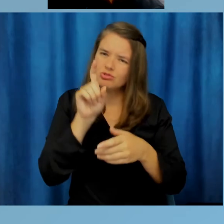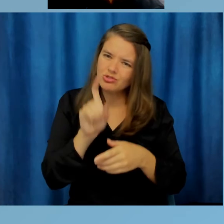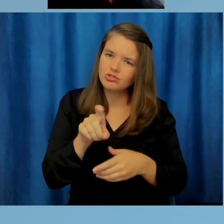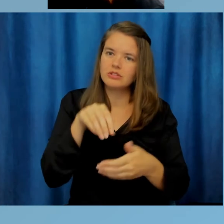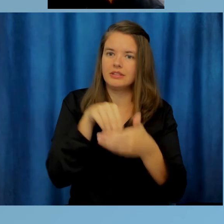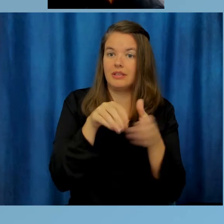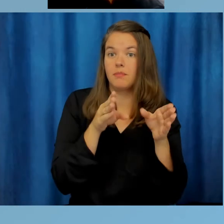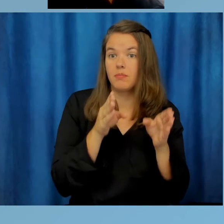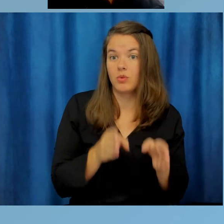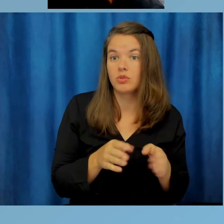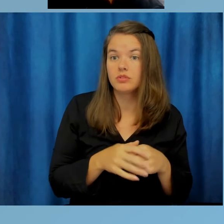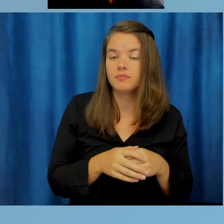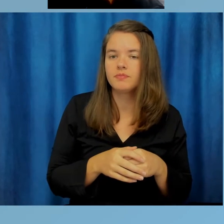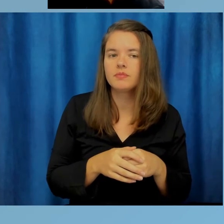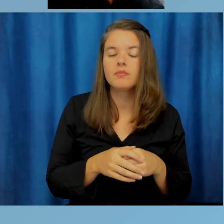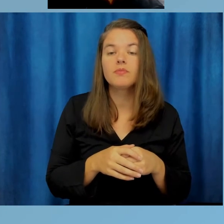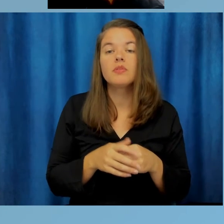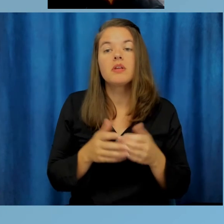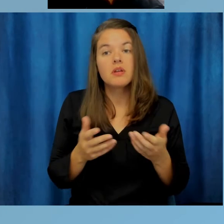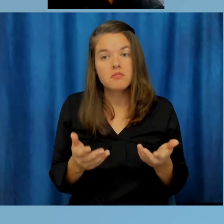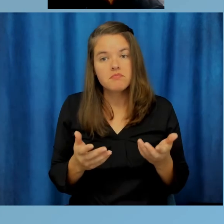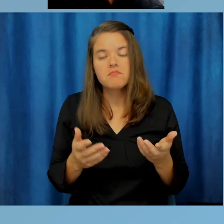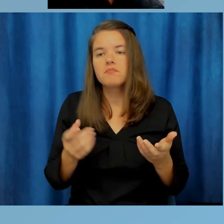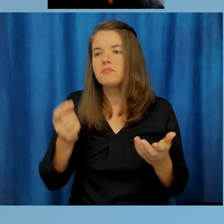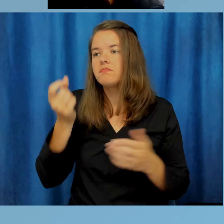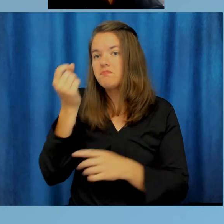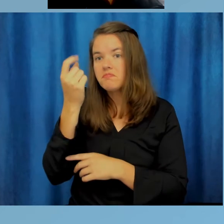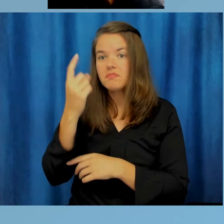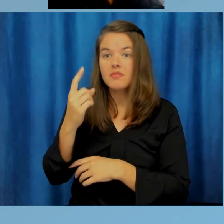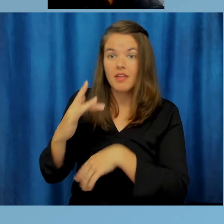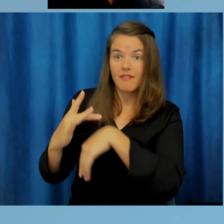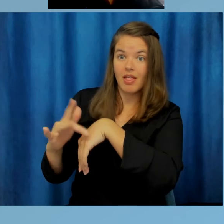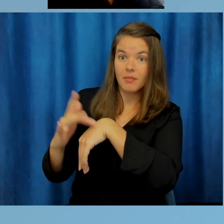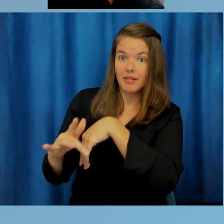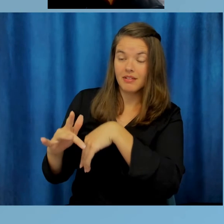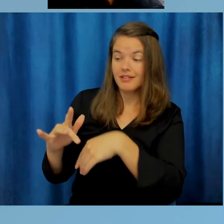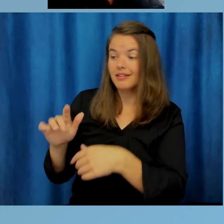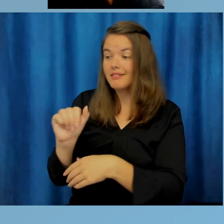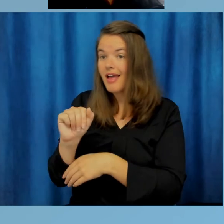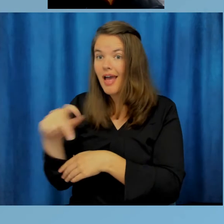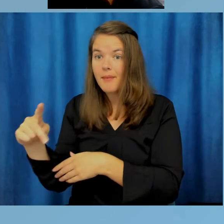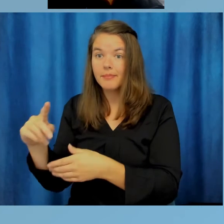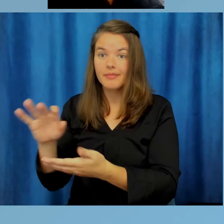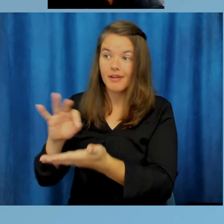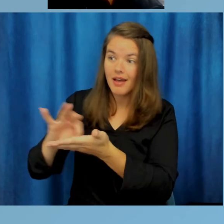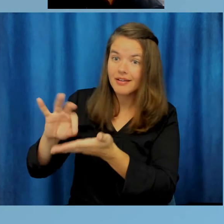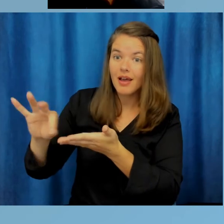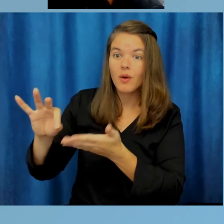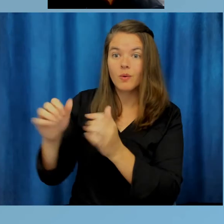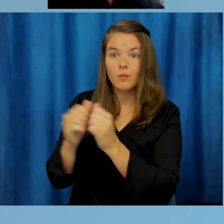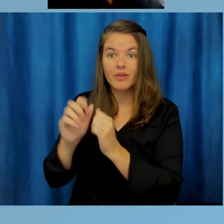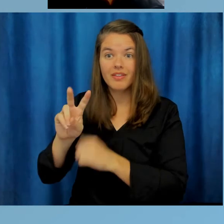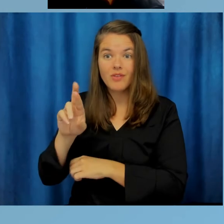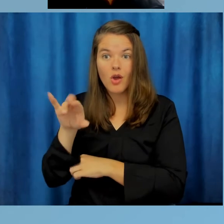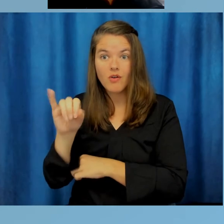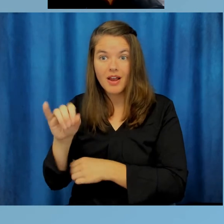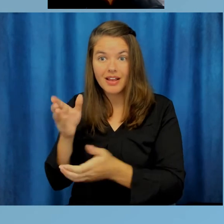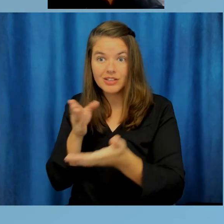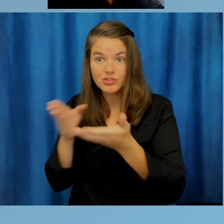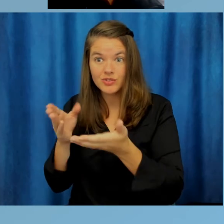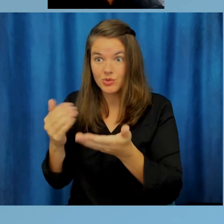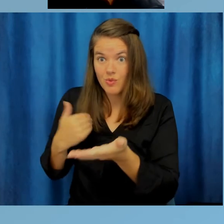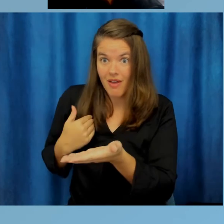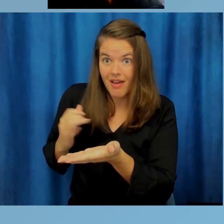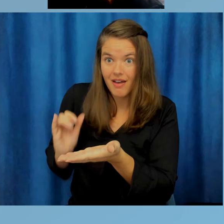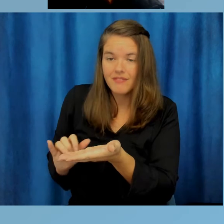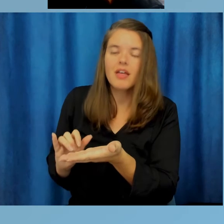in-person. But having the availability of having an app and a account with a video remote